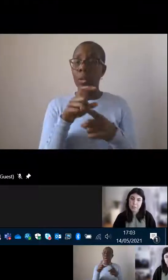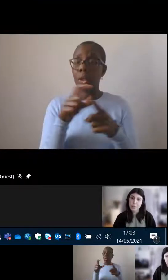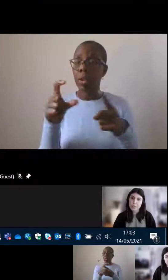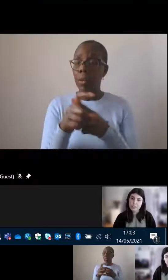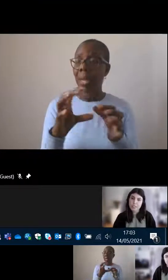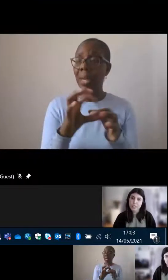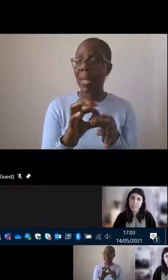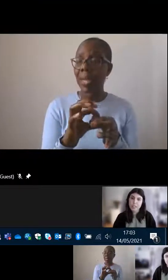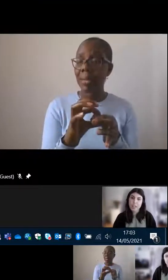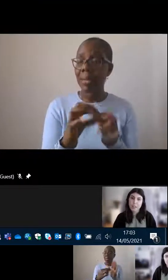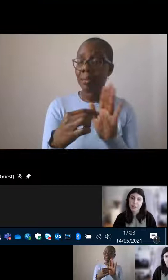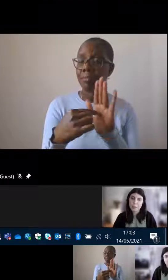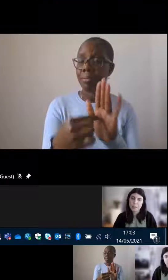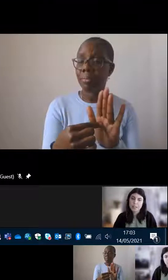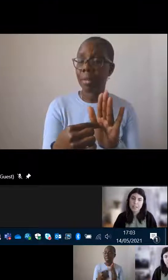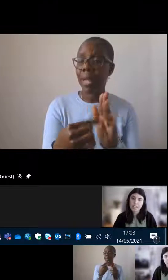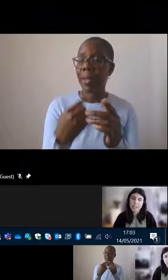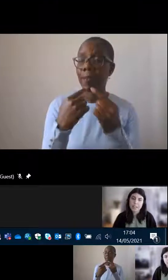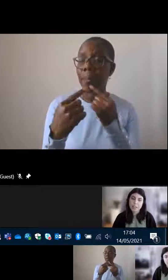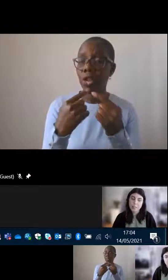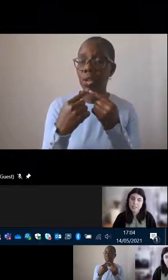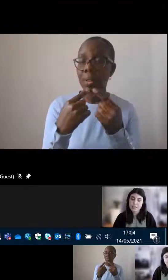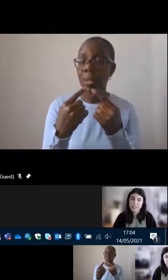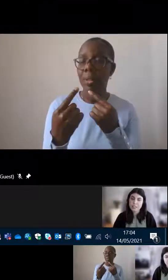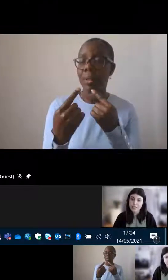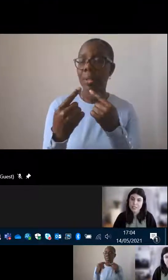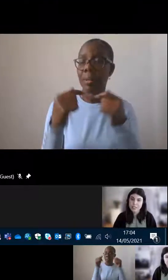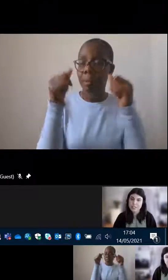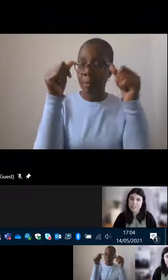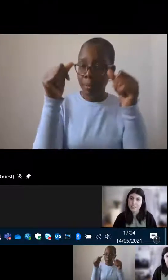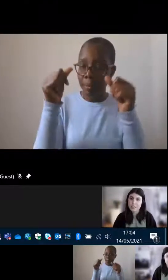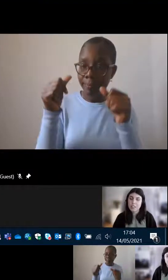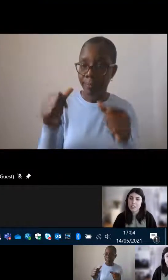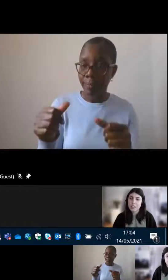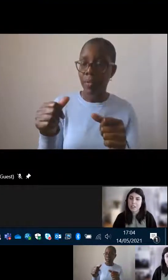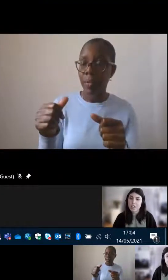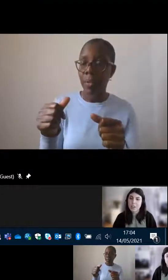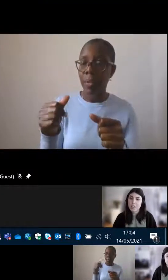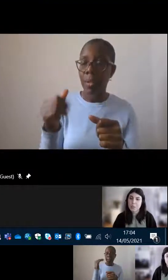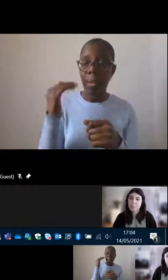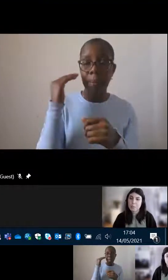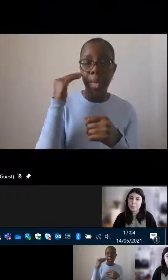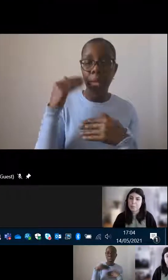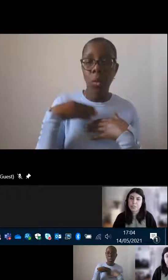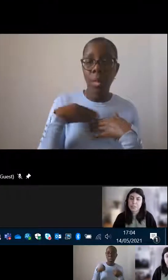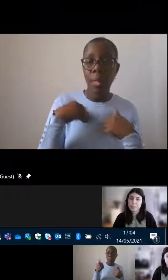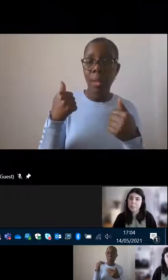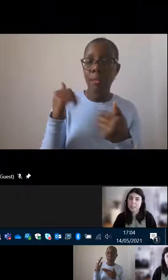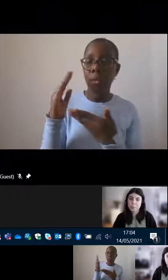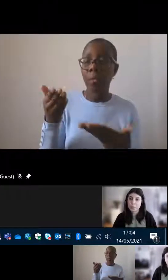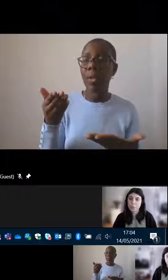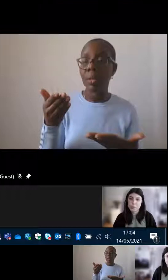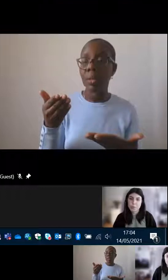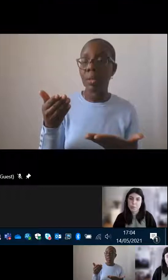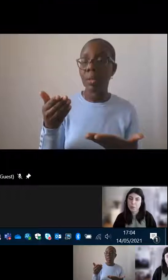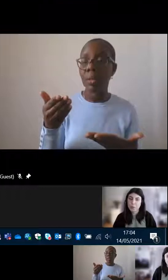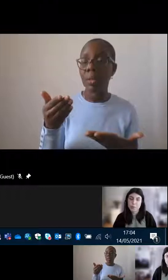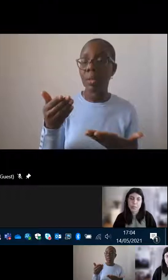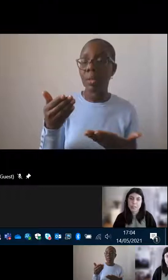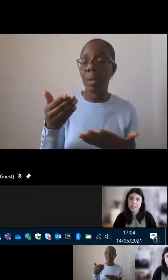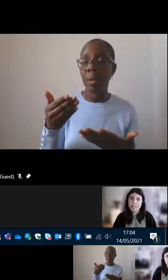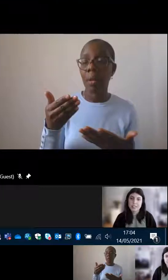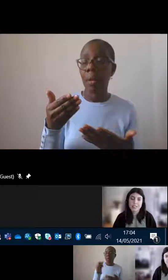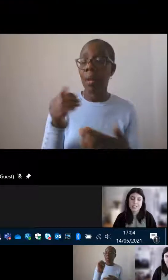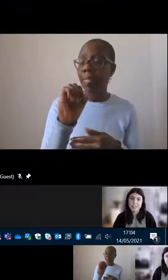and signposting with their mental health service. They offer brilliant peer support groups